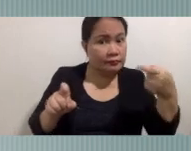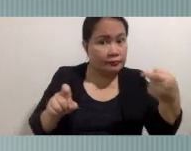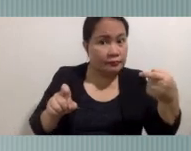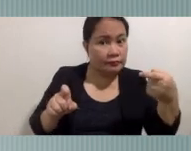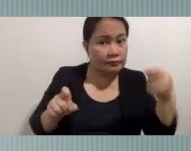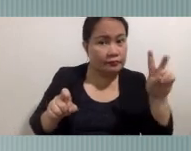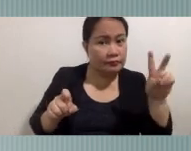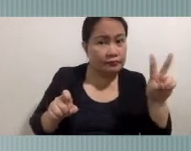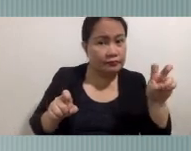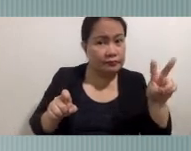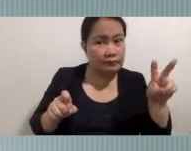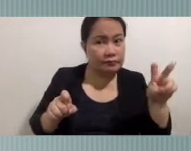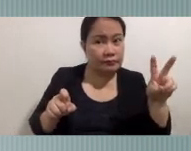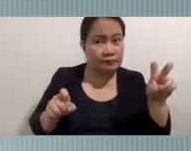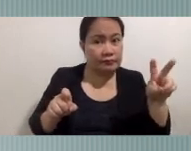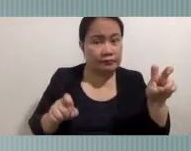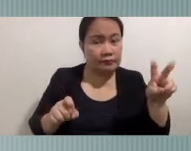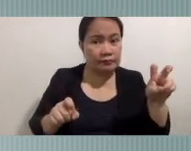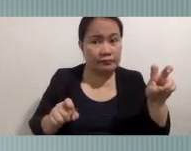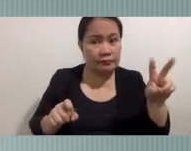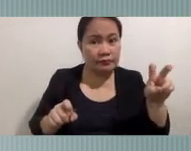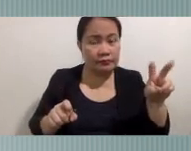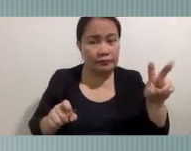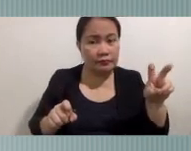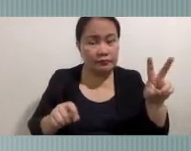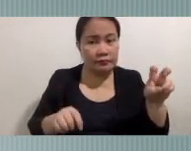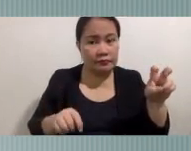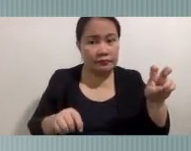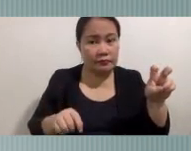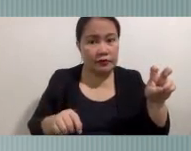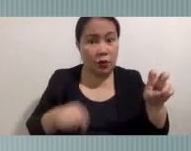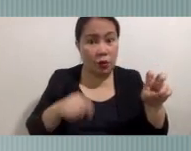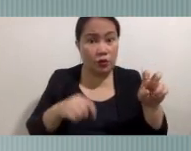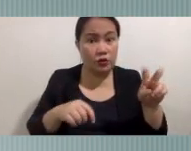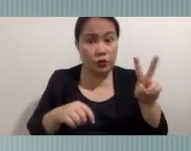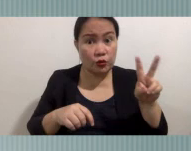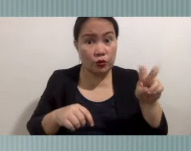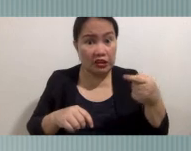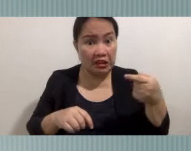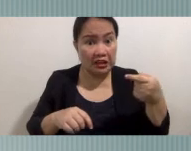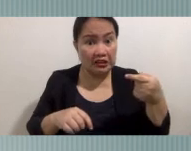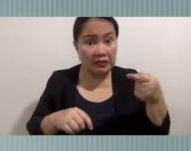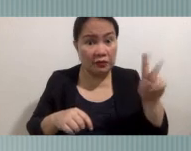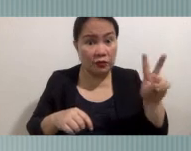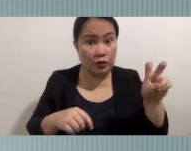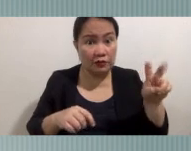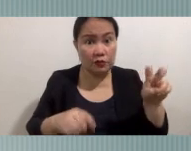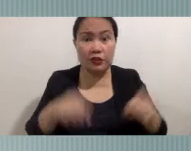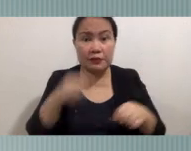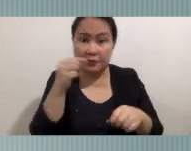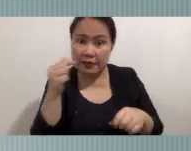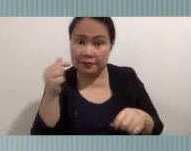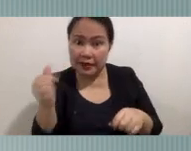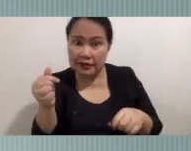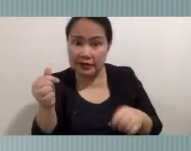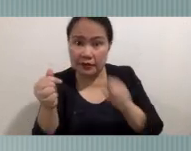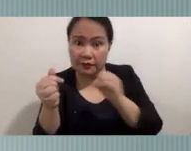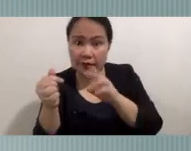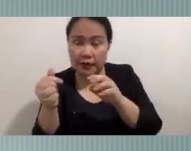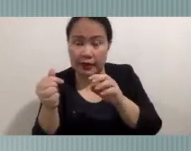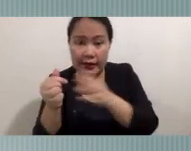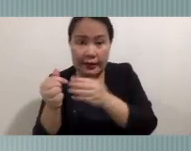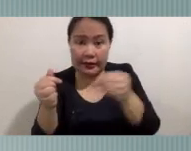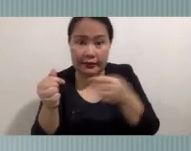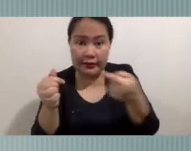to, dapat ang dalawang integers natin, it's isang positive, isang negative. Now, paano malalaman kung ano ang positive at